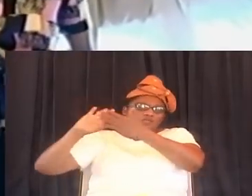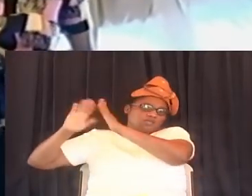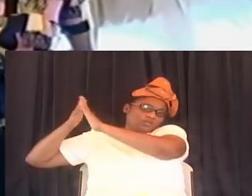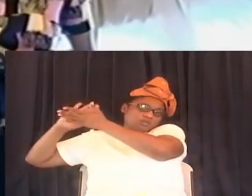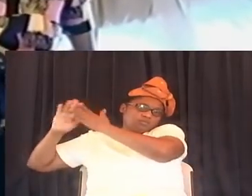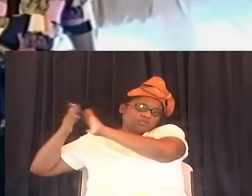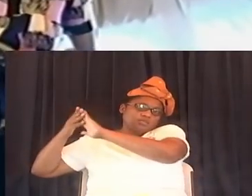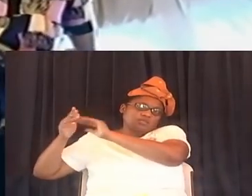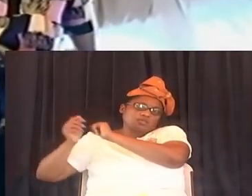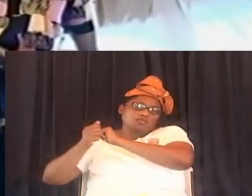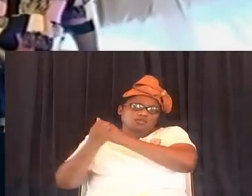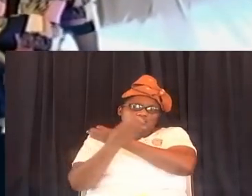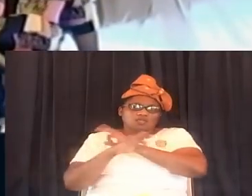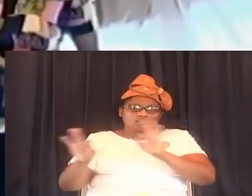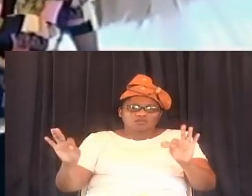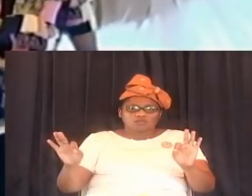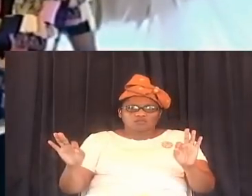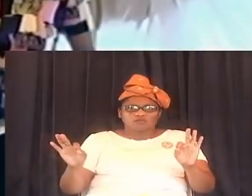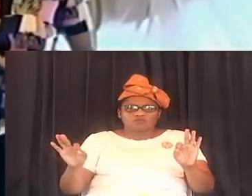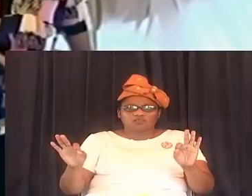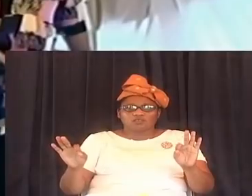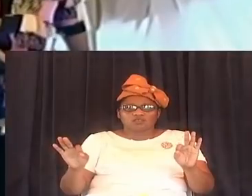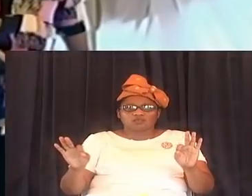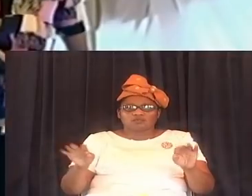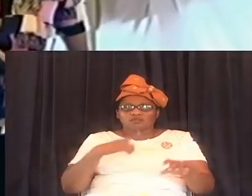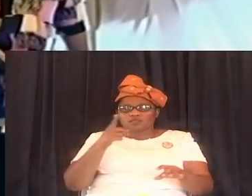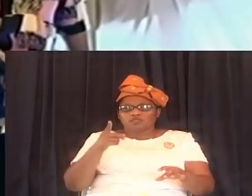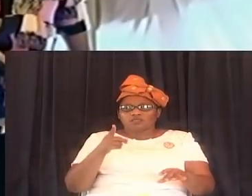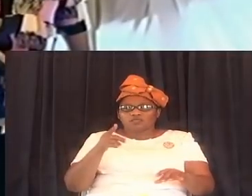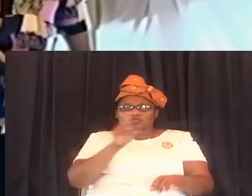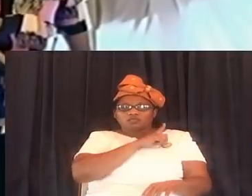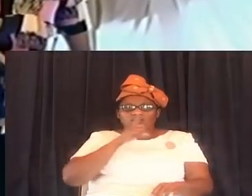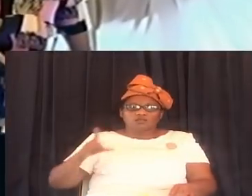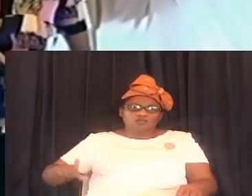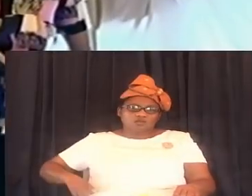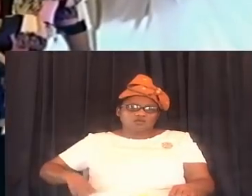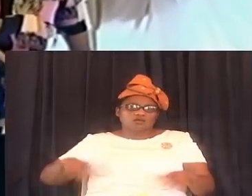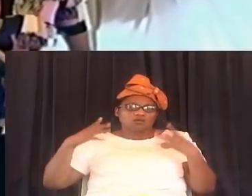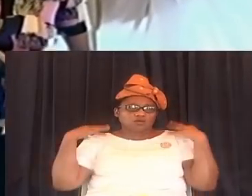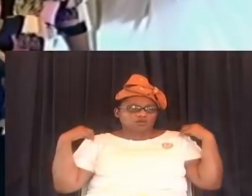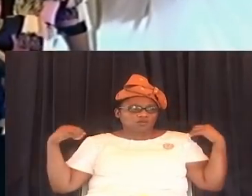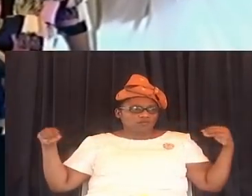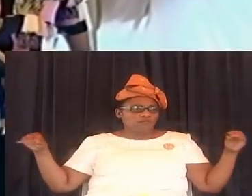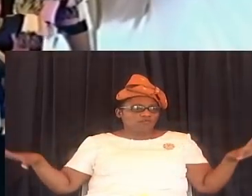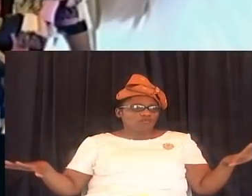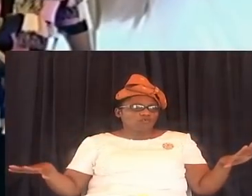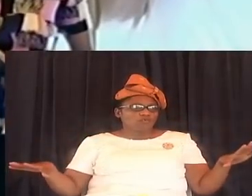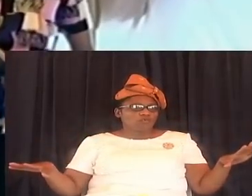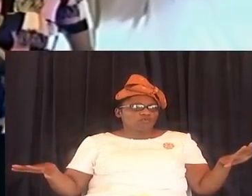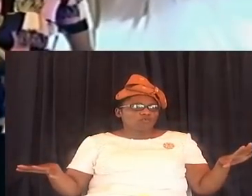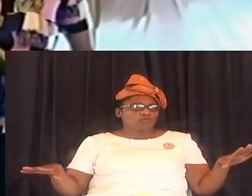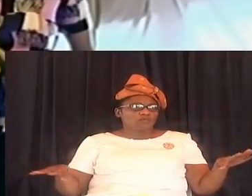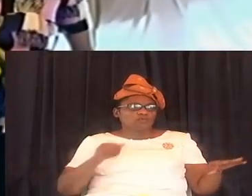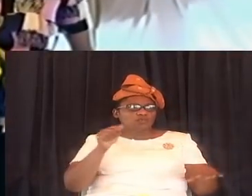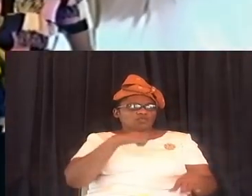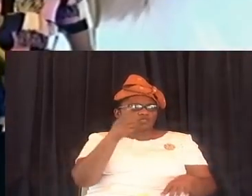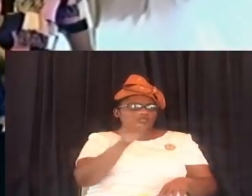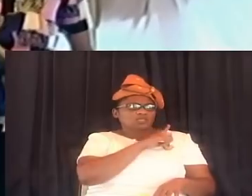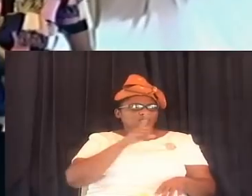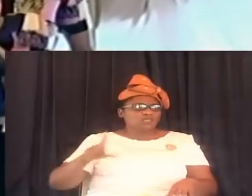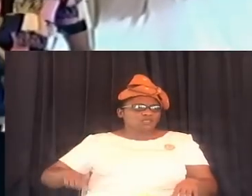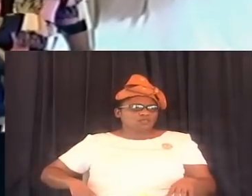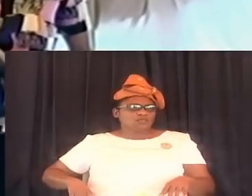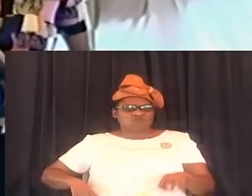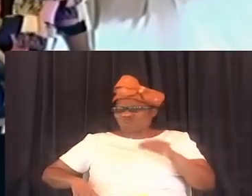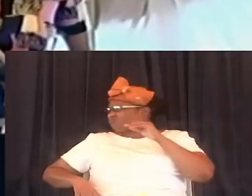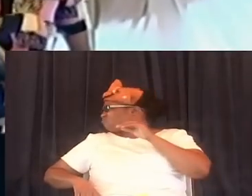for price nor reward, saith the Lord of hosts. He said, thus saith the Lord, the labor of Egypt and the